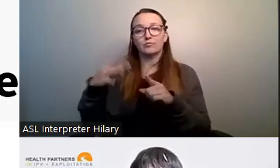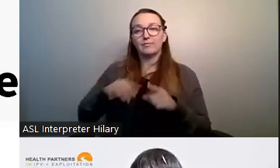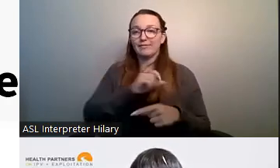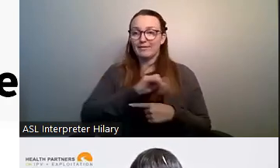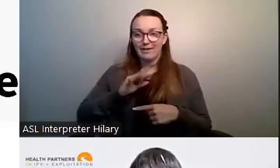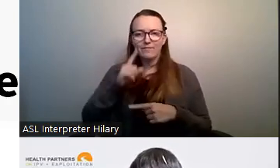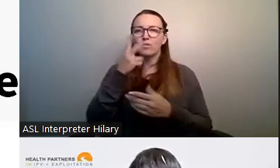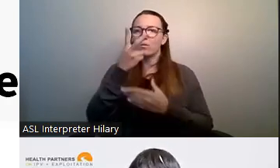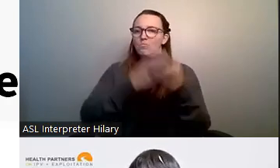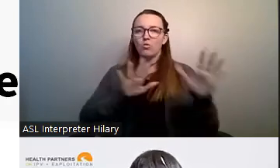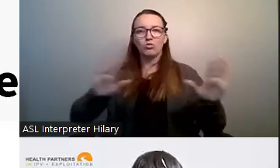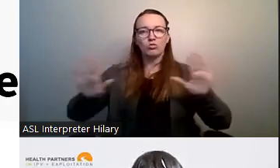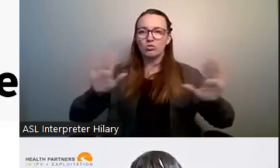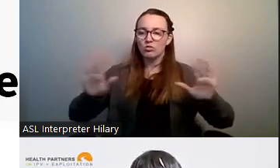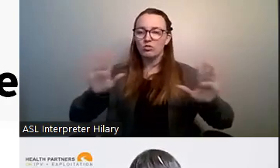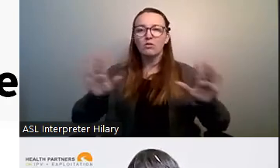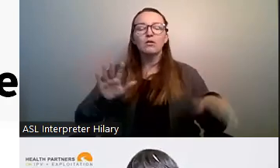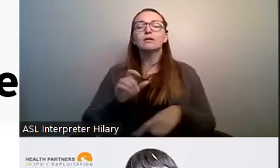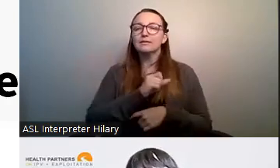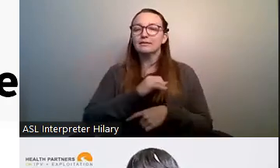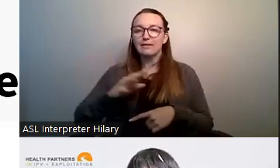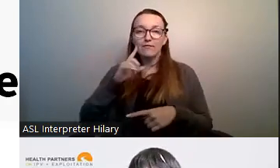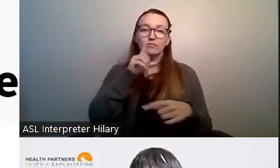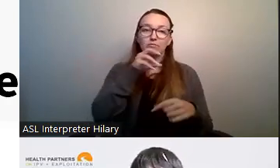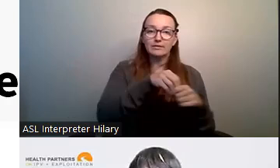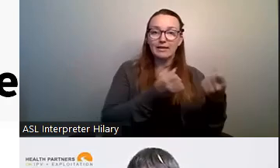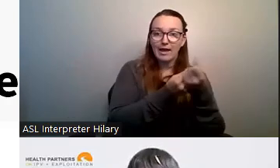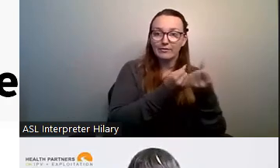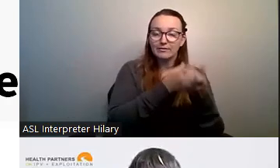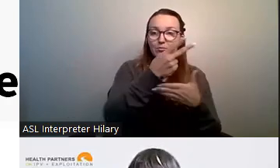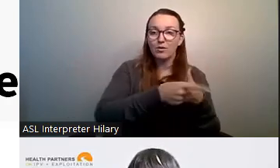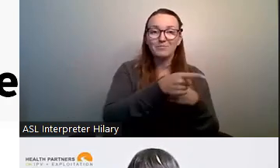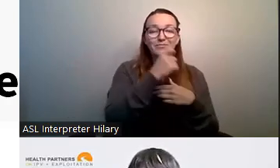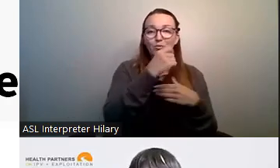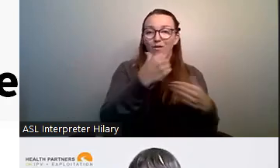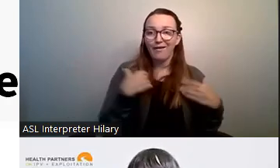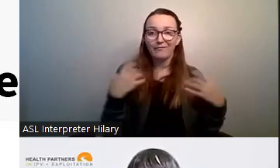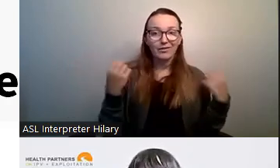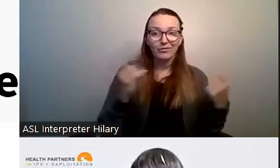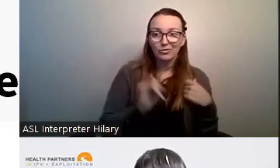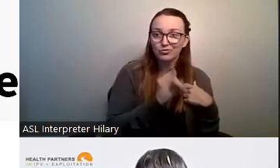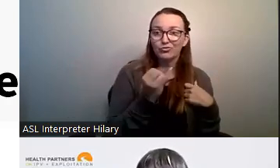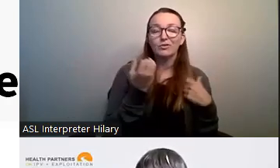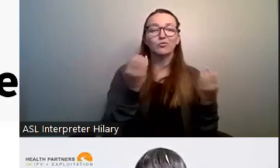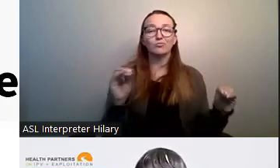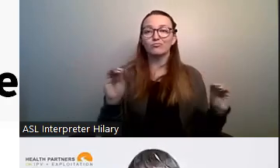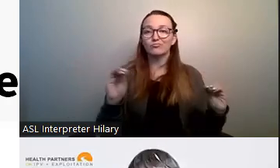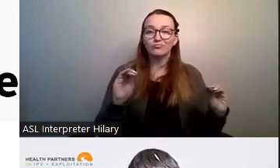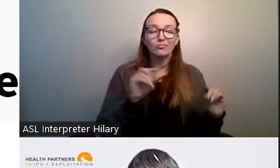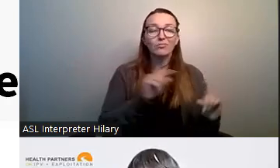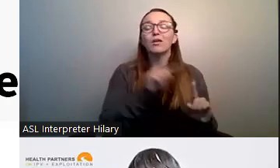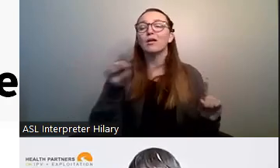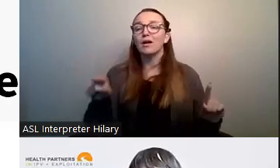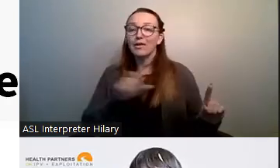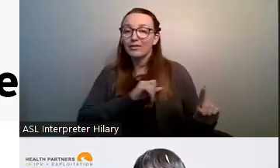both sides, staff at advocacy programs who don't have health insurance or a medical home, and staff at